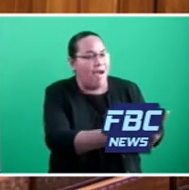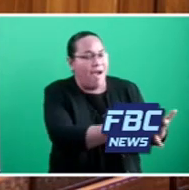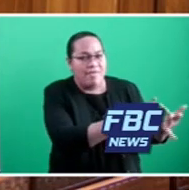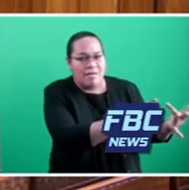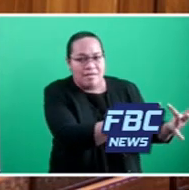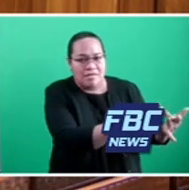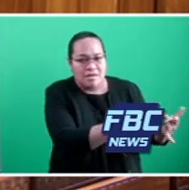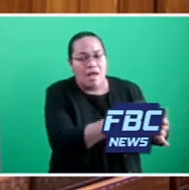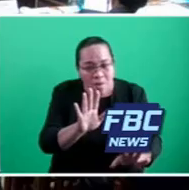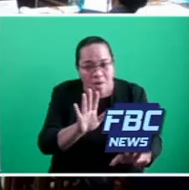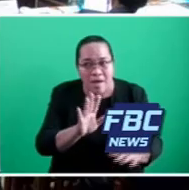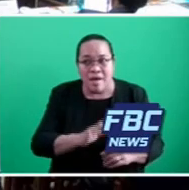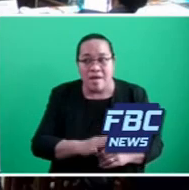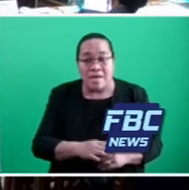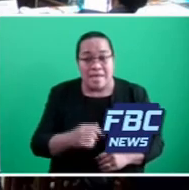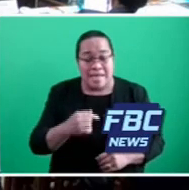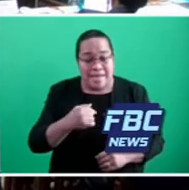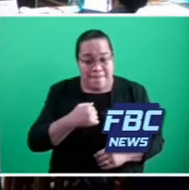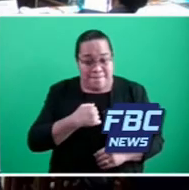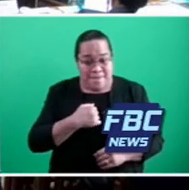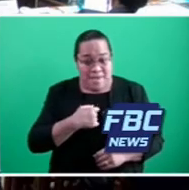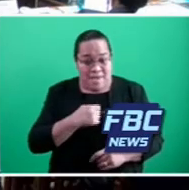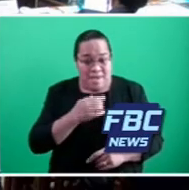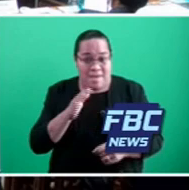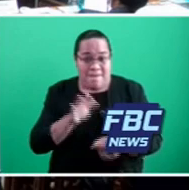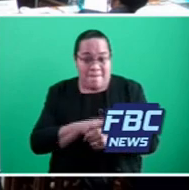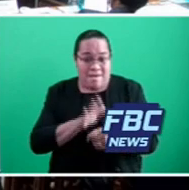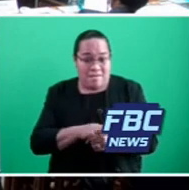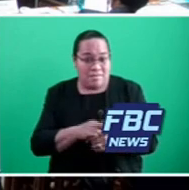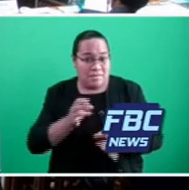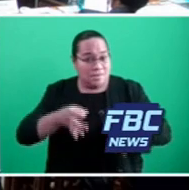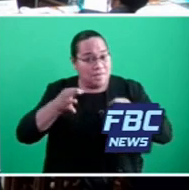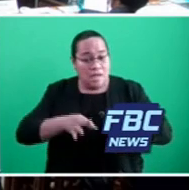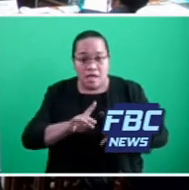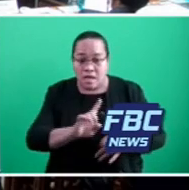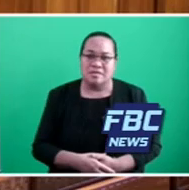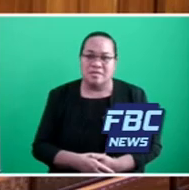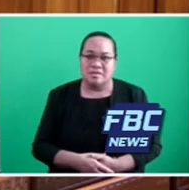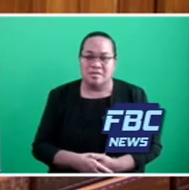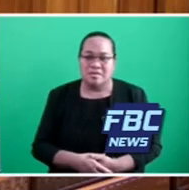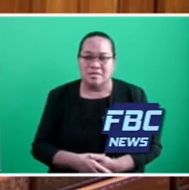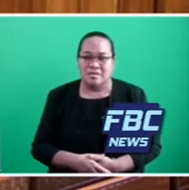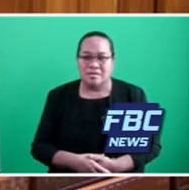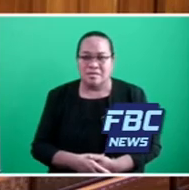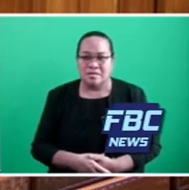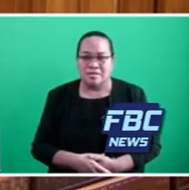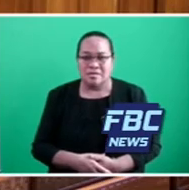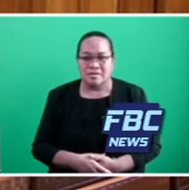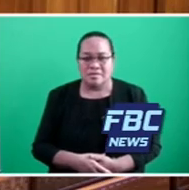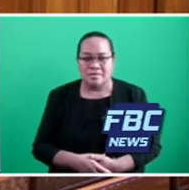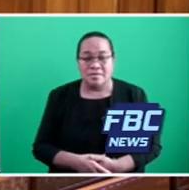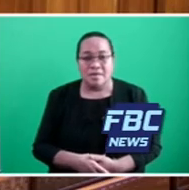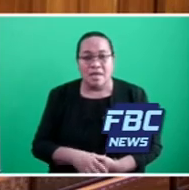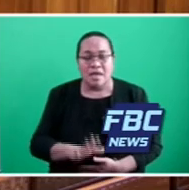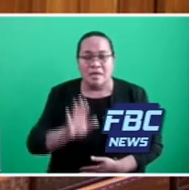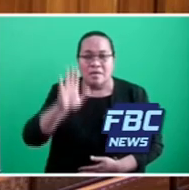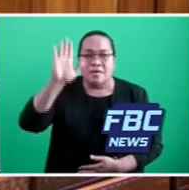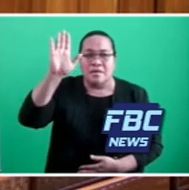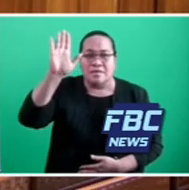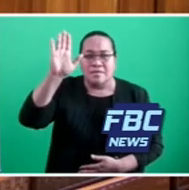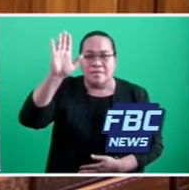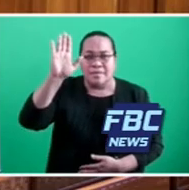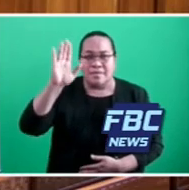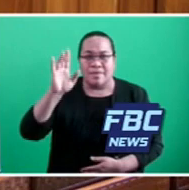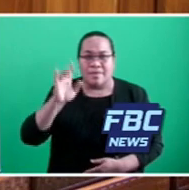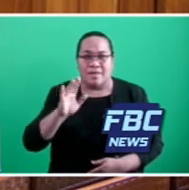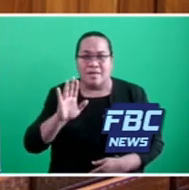the decision. The petitioner then raised a point of order. The situation in Singatoka is